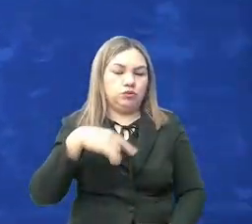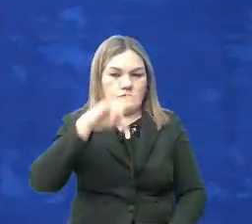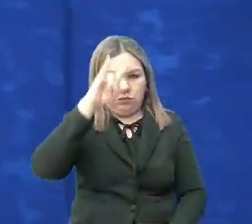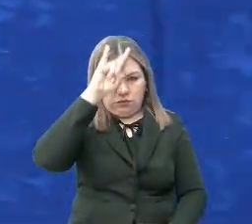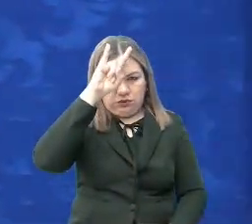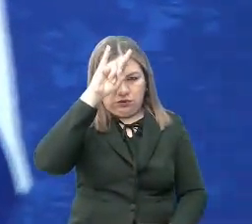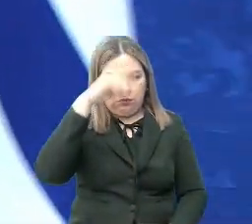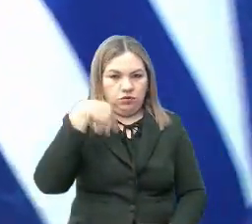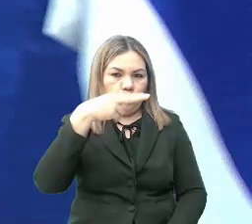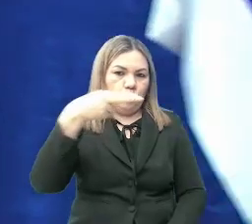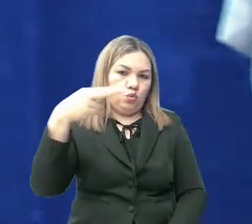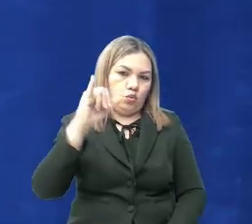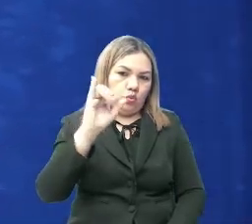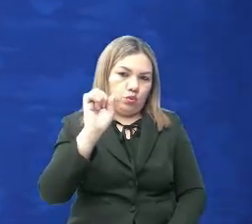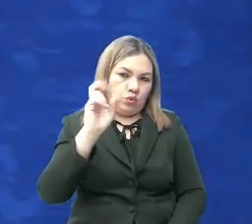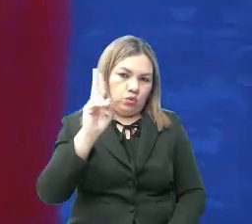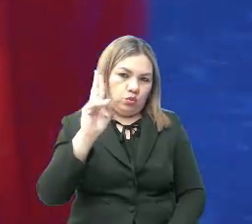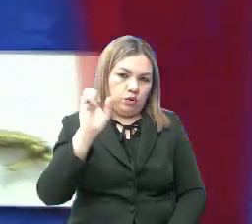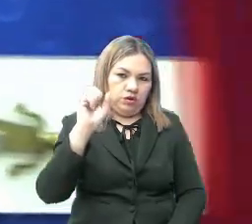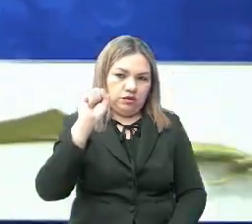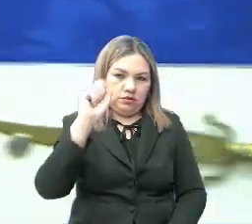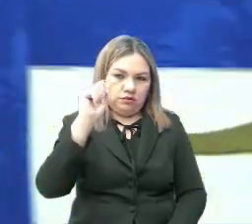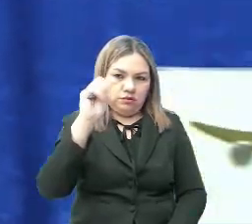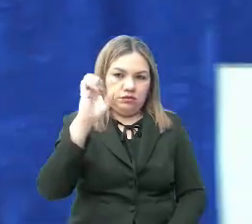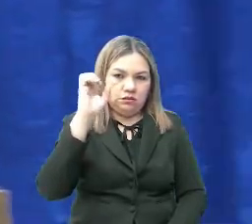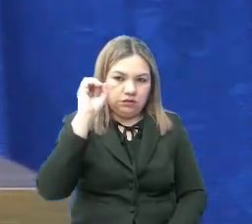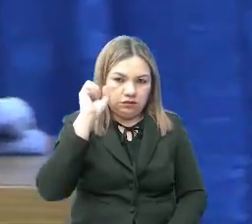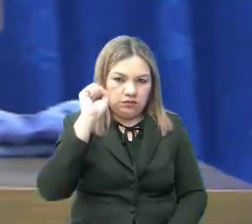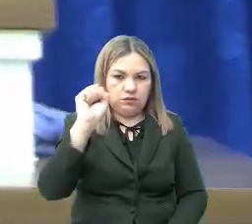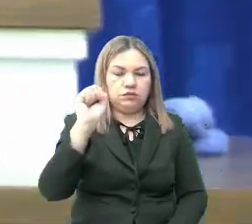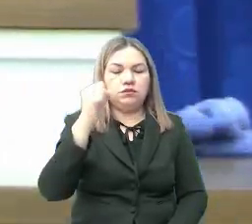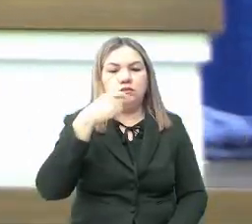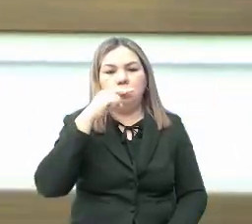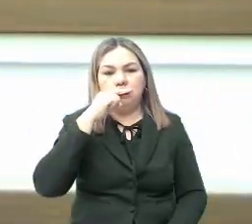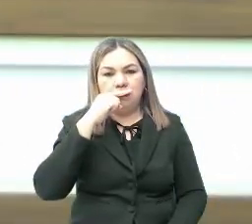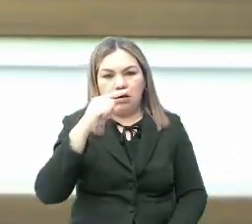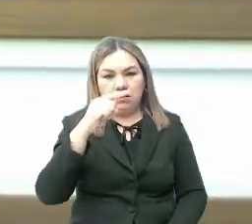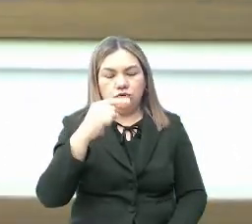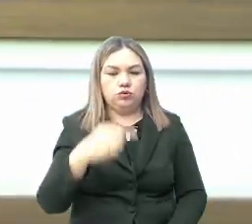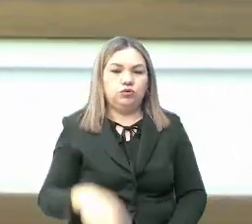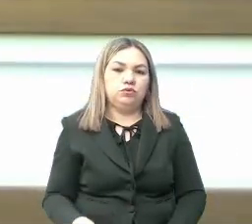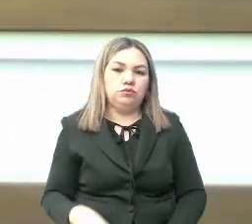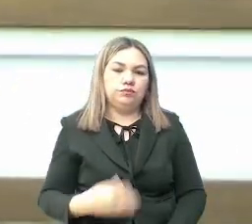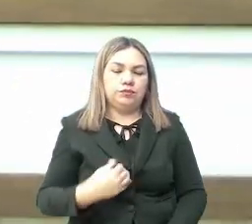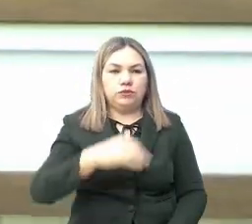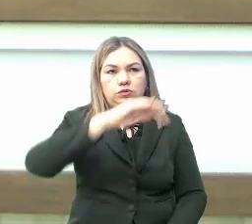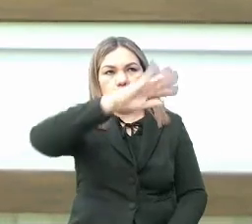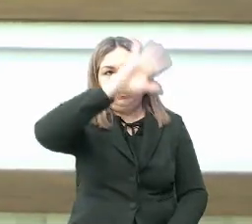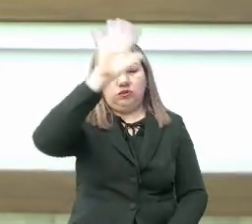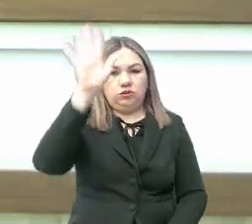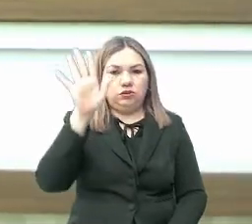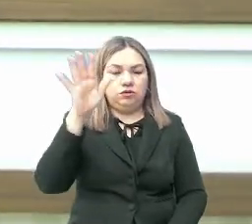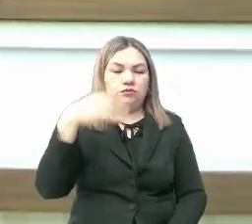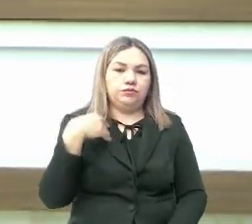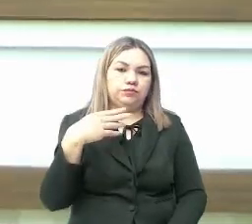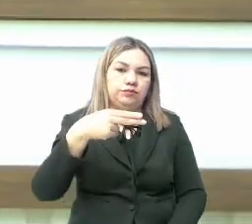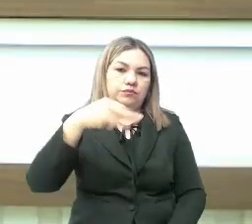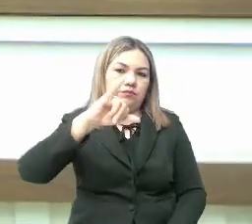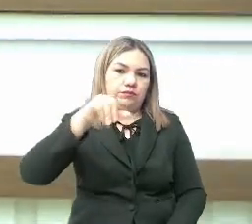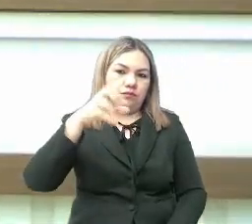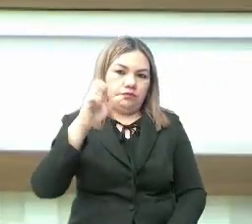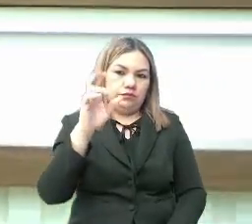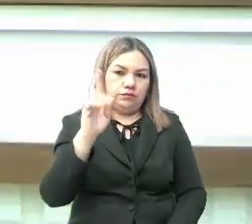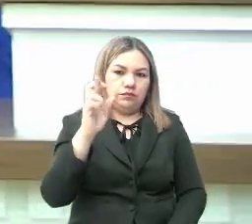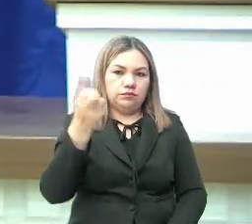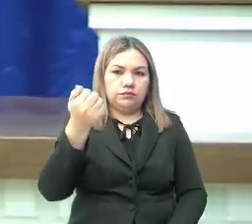rulers, governments that operate in the heavenly places.